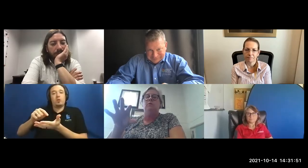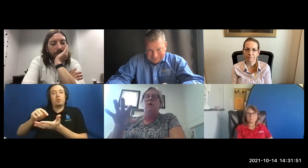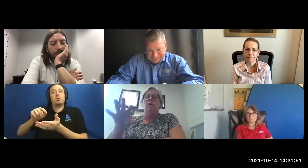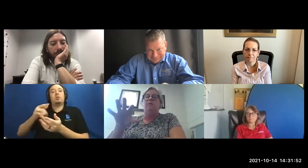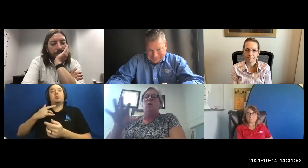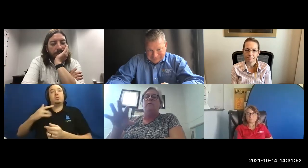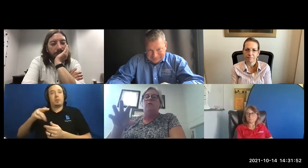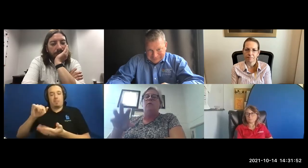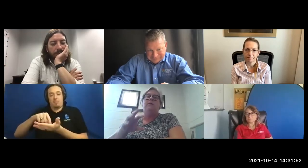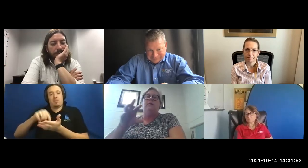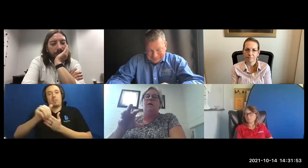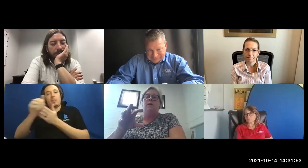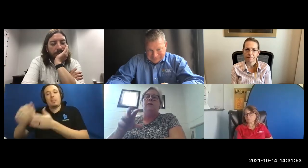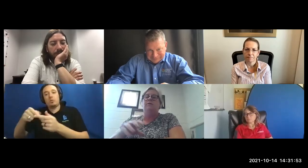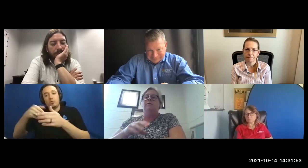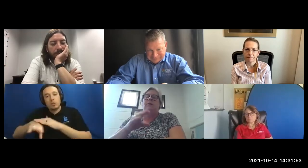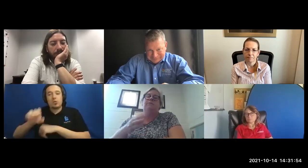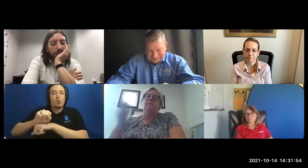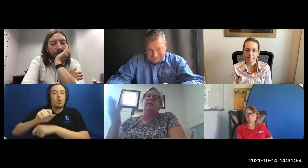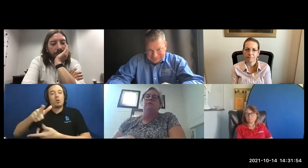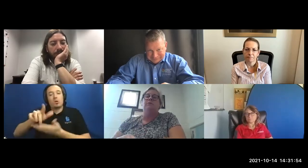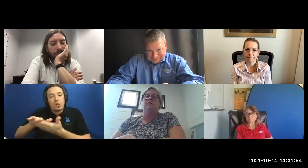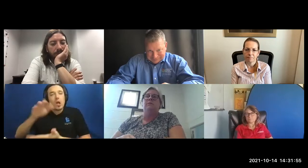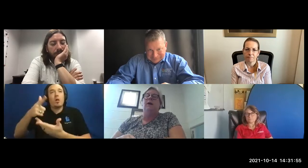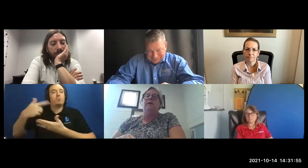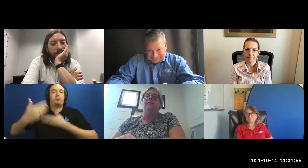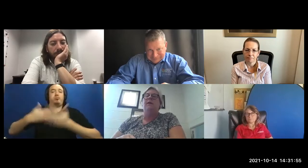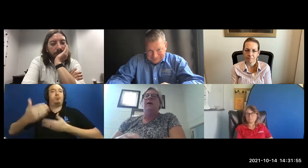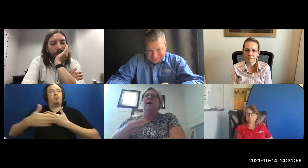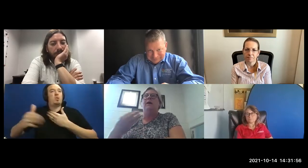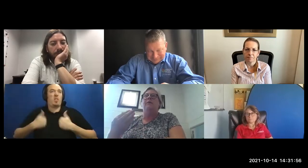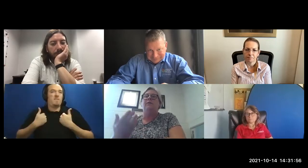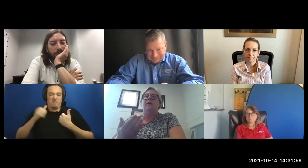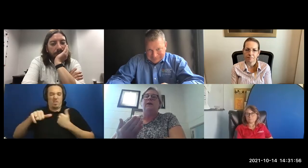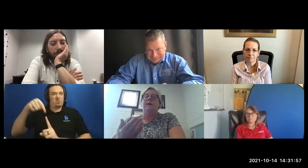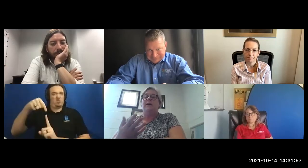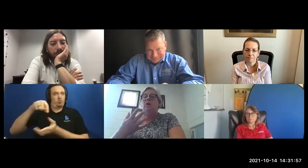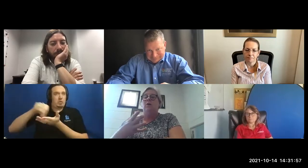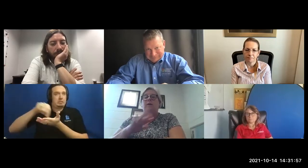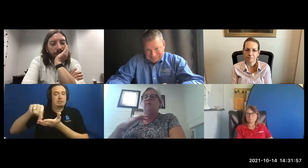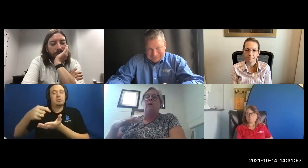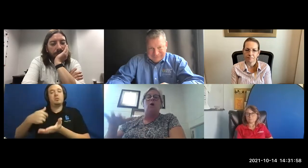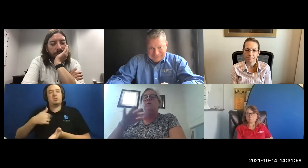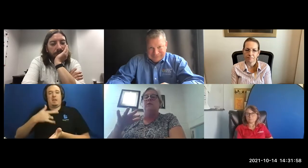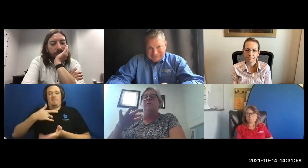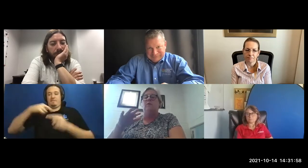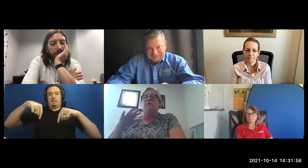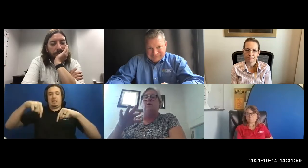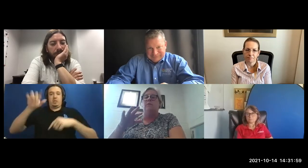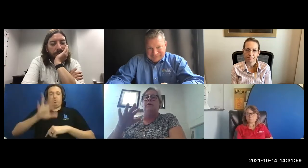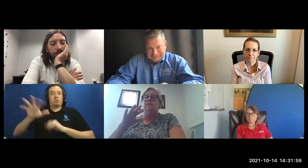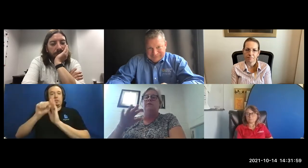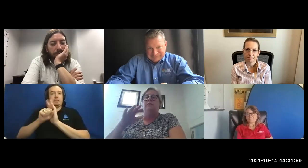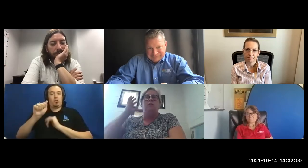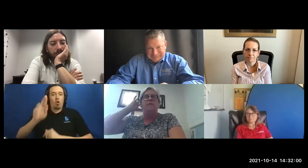into the workforce and college and, just in life. And I feel like here in the whole state of